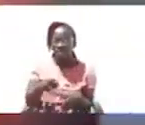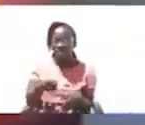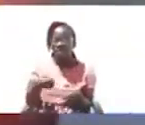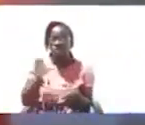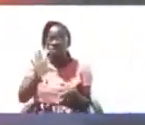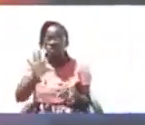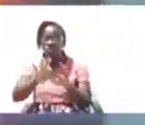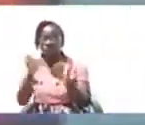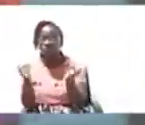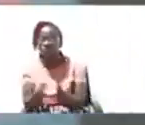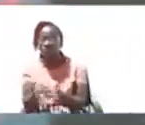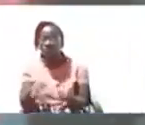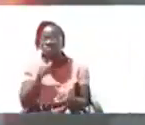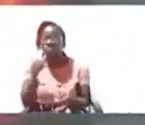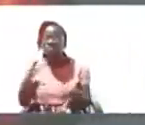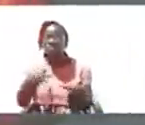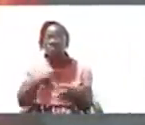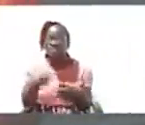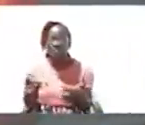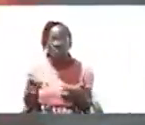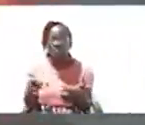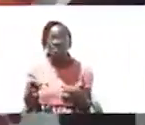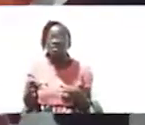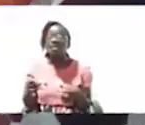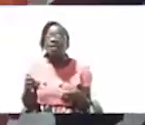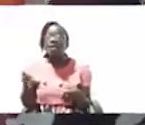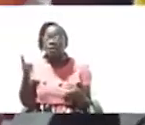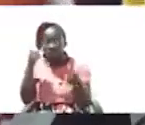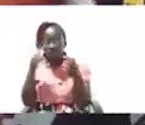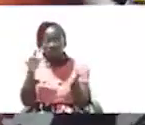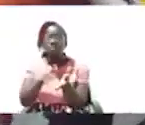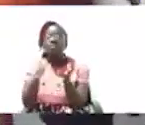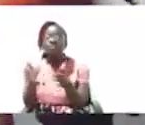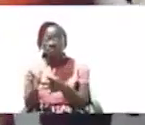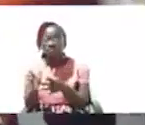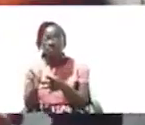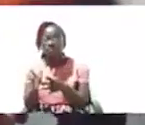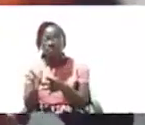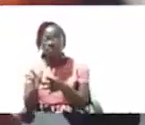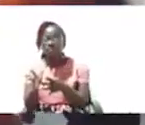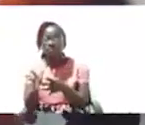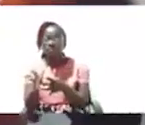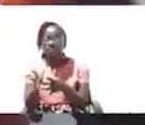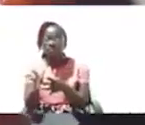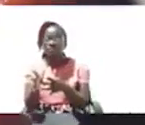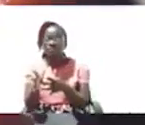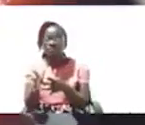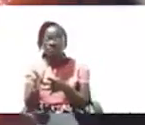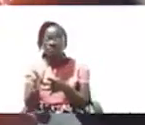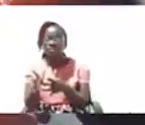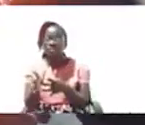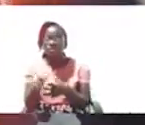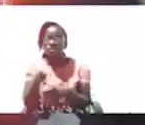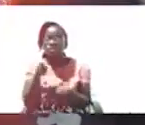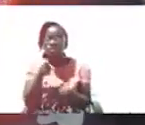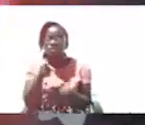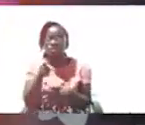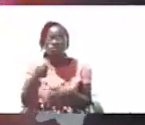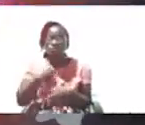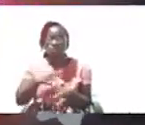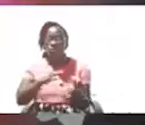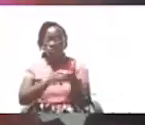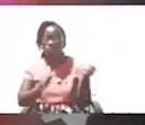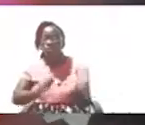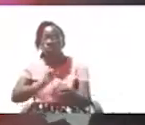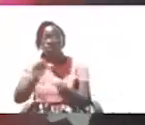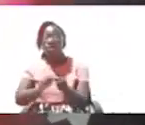family likes, or they don't like, I will serve Jesus. Jesus, because of his anointing, I roll